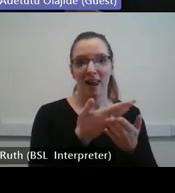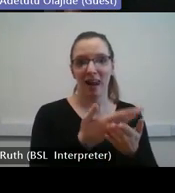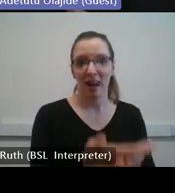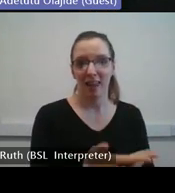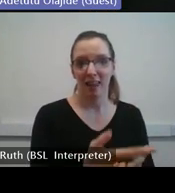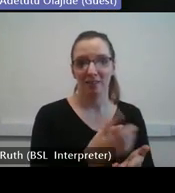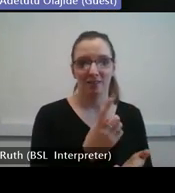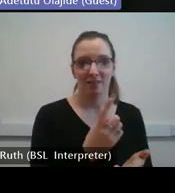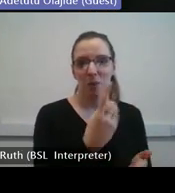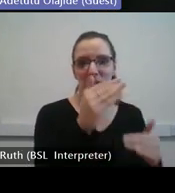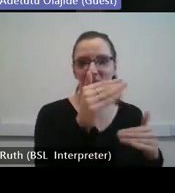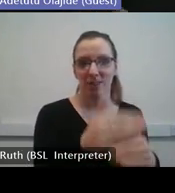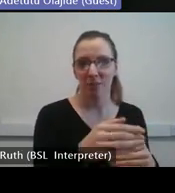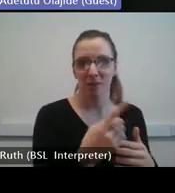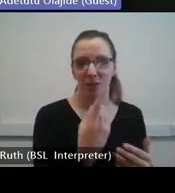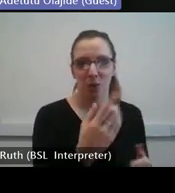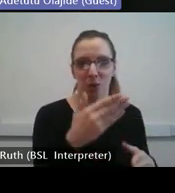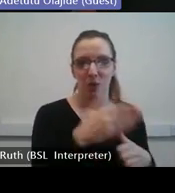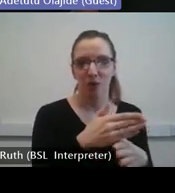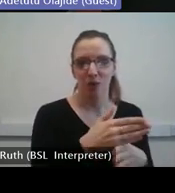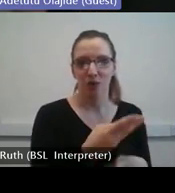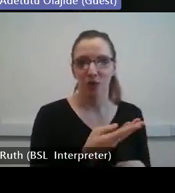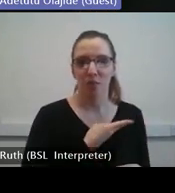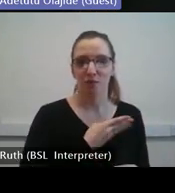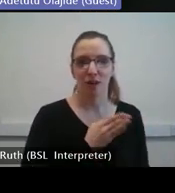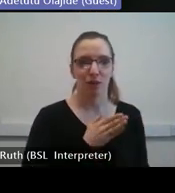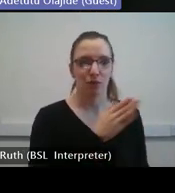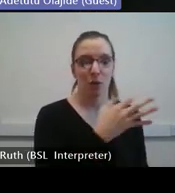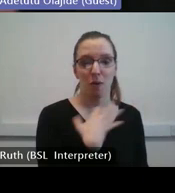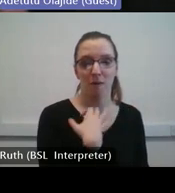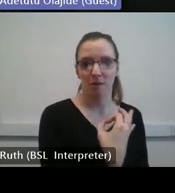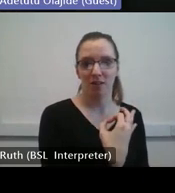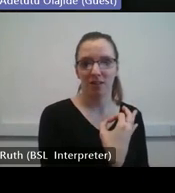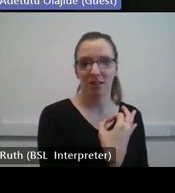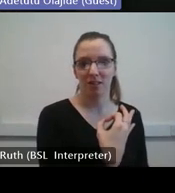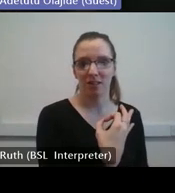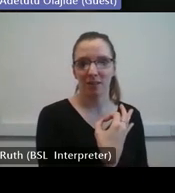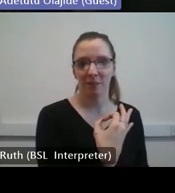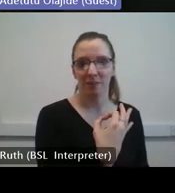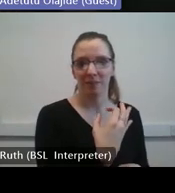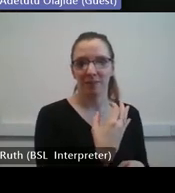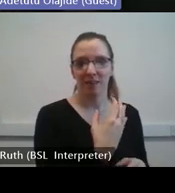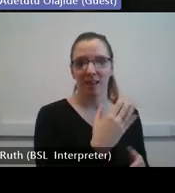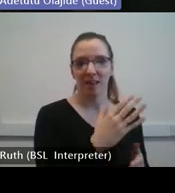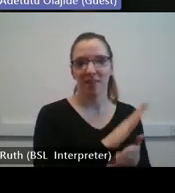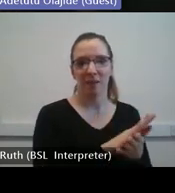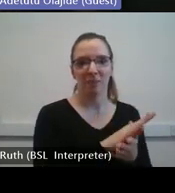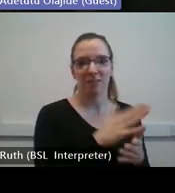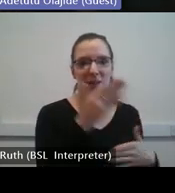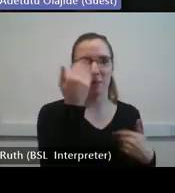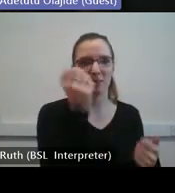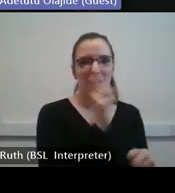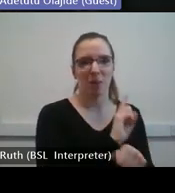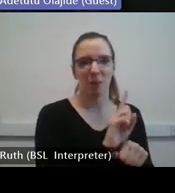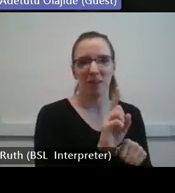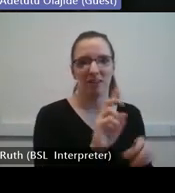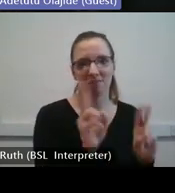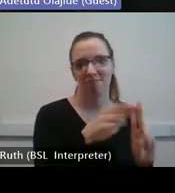department or some employees the right to go volunteer with something, and they put it as mental health week or something like